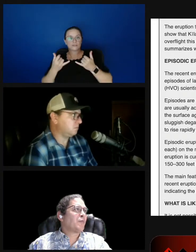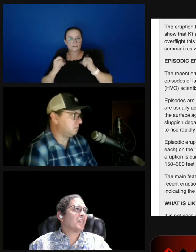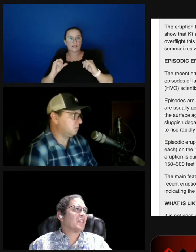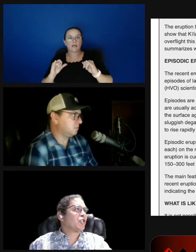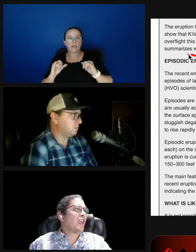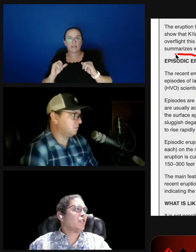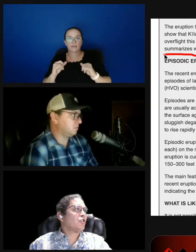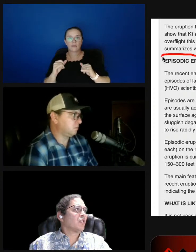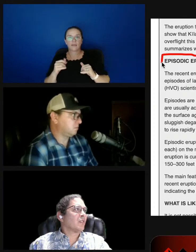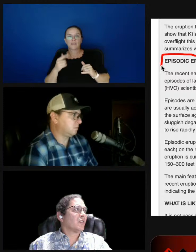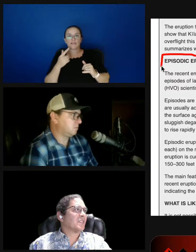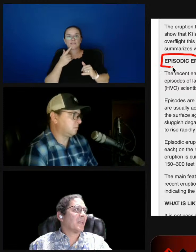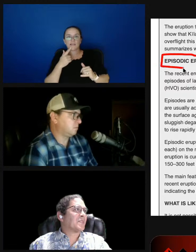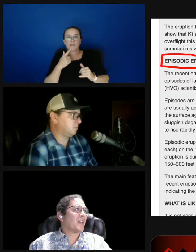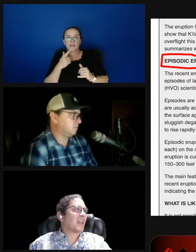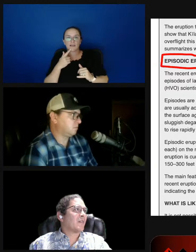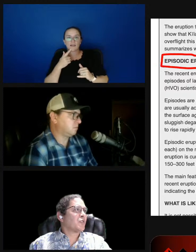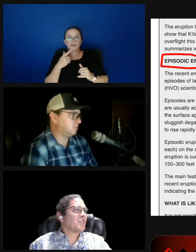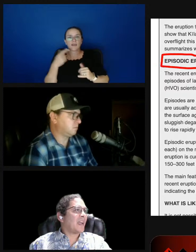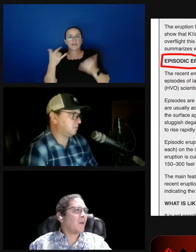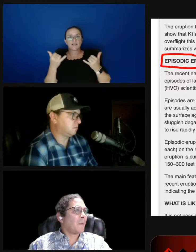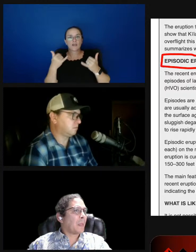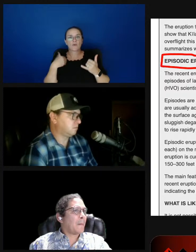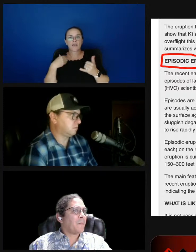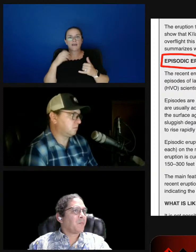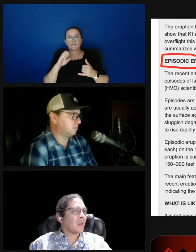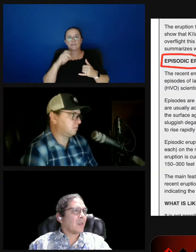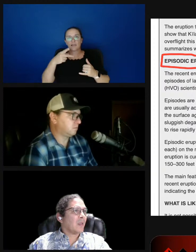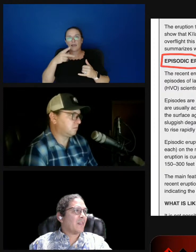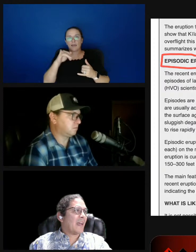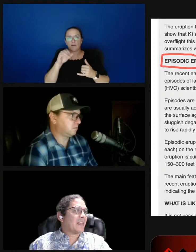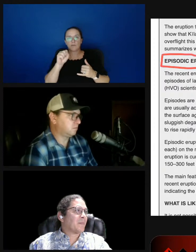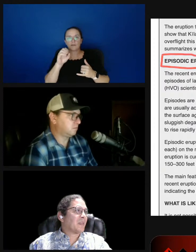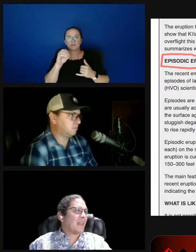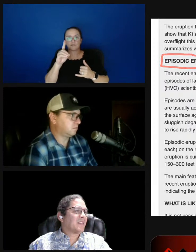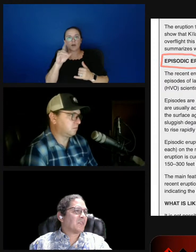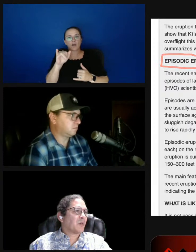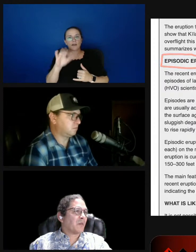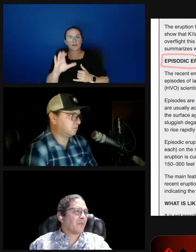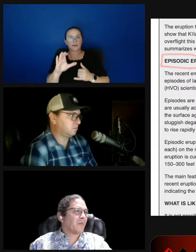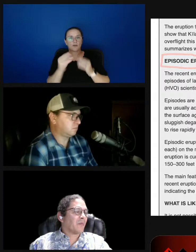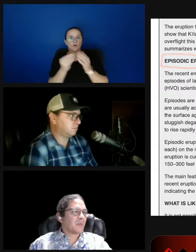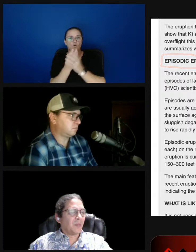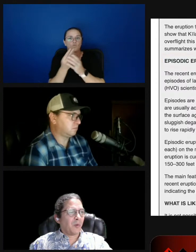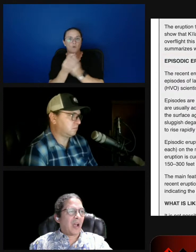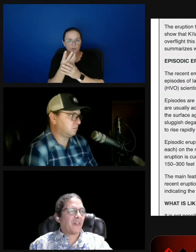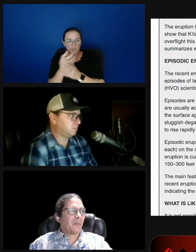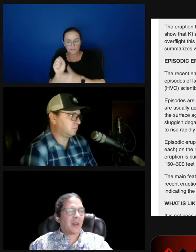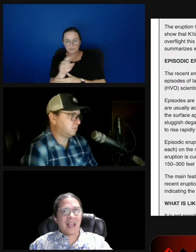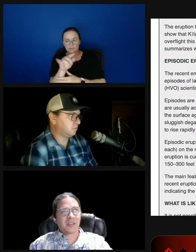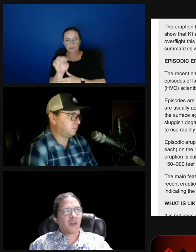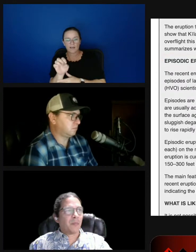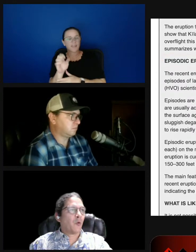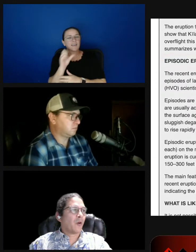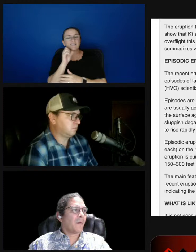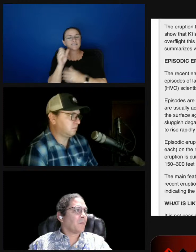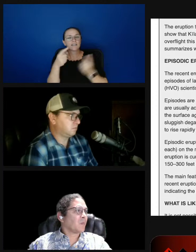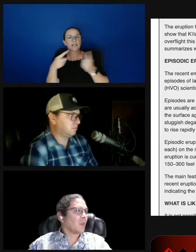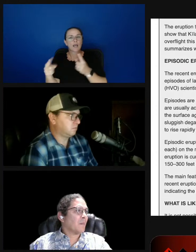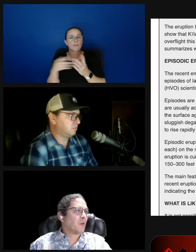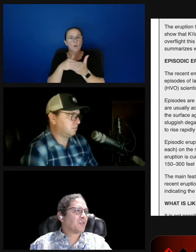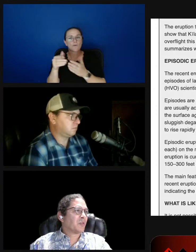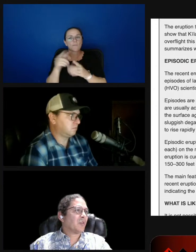style of eruption has changed to this episodic eruption style. That is something that hasn't occurred super often, but it has occurred